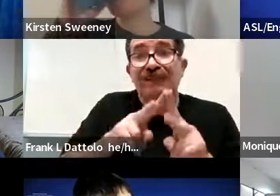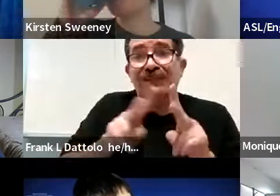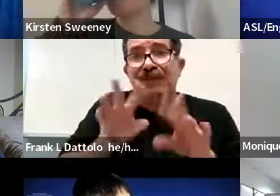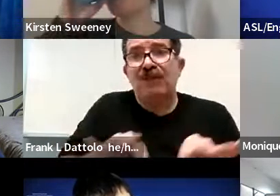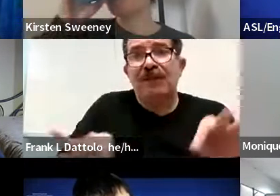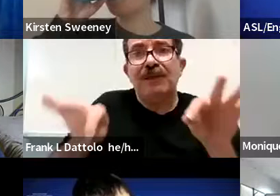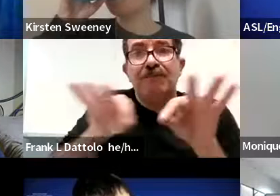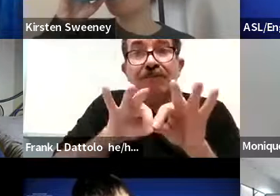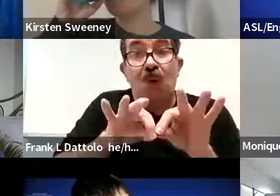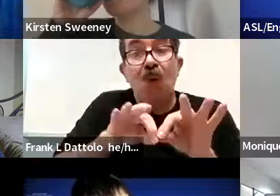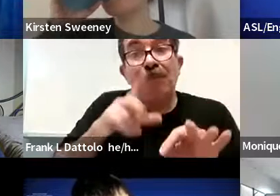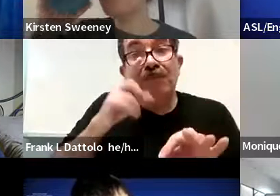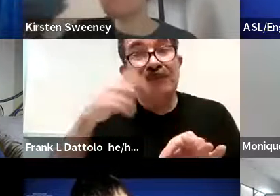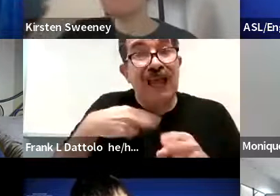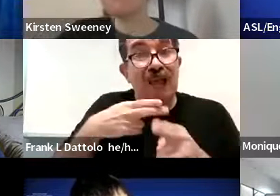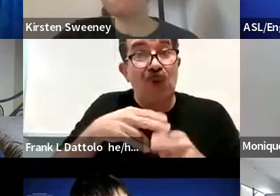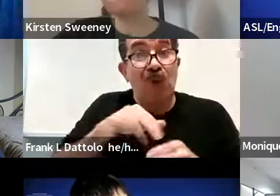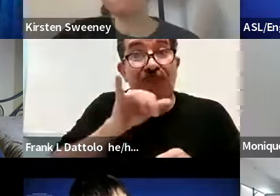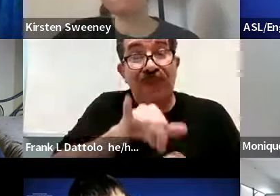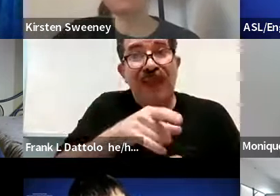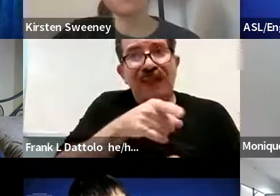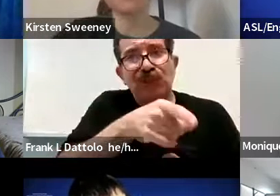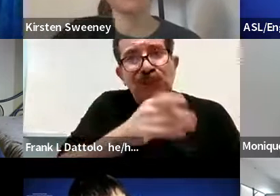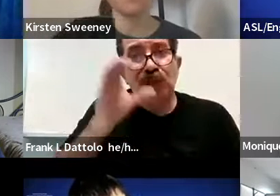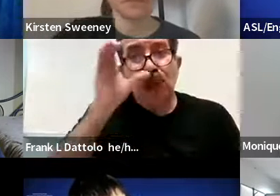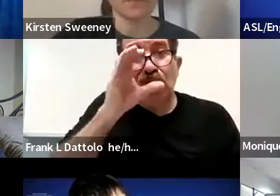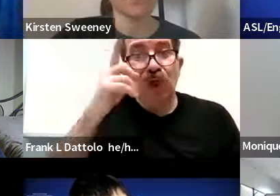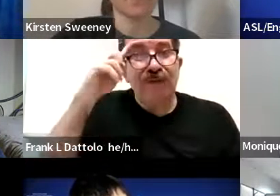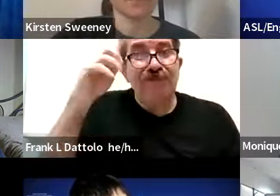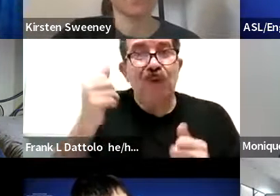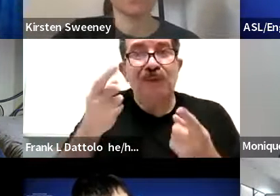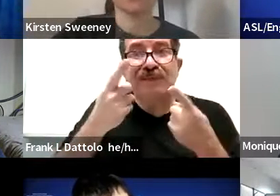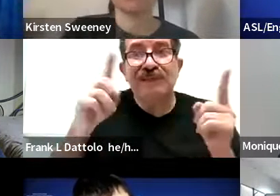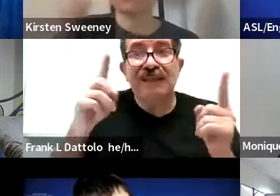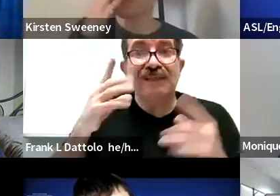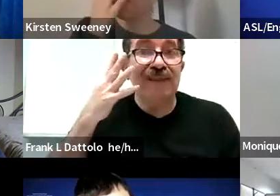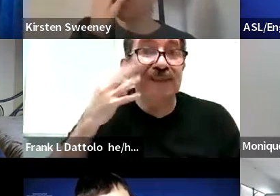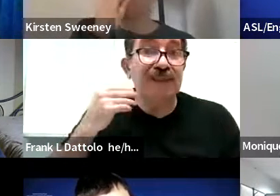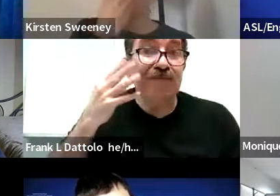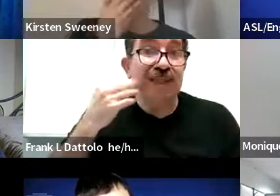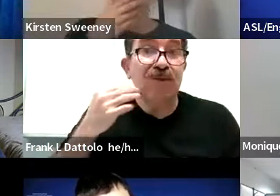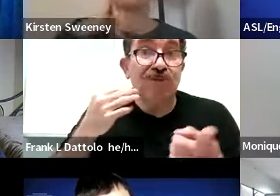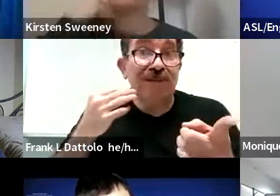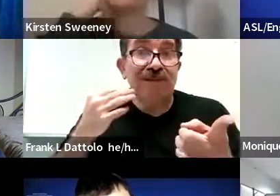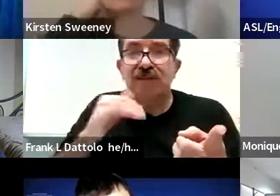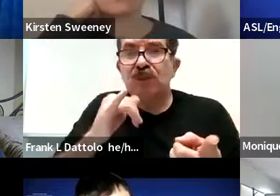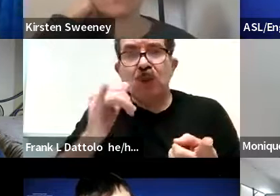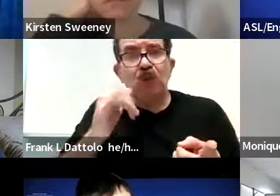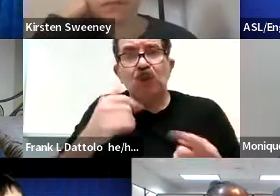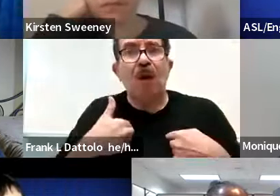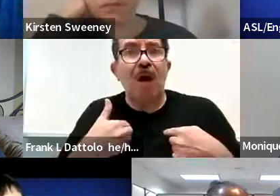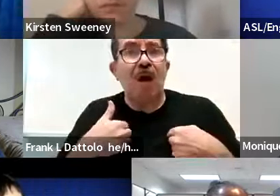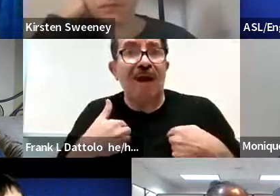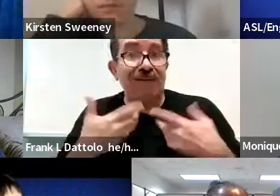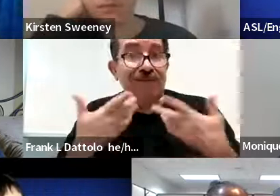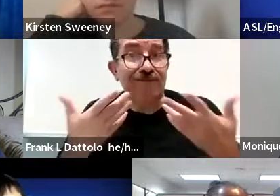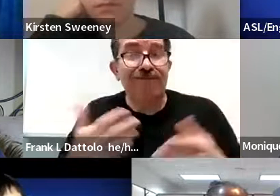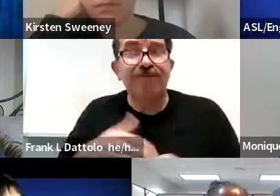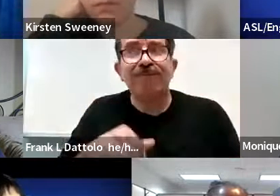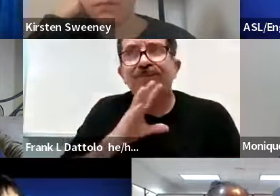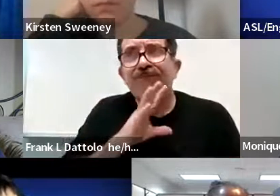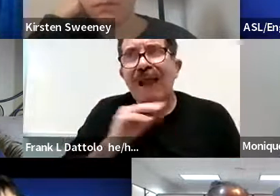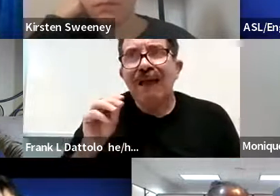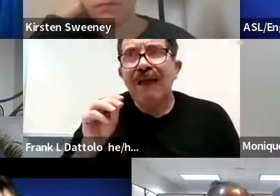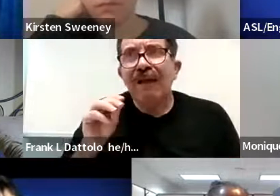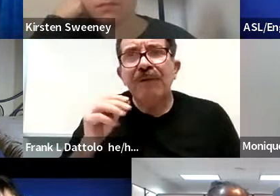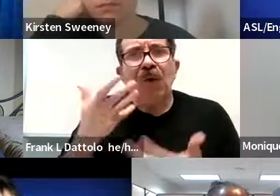being supplied, and asking these questions. I feel that's very important because what she's looking for is a successful experience, and